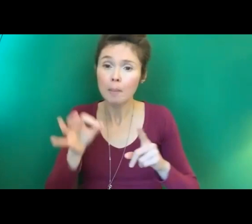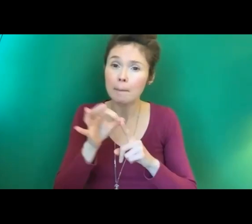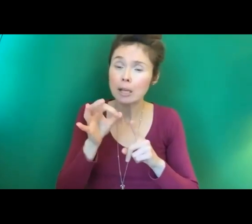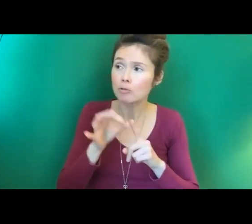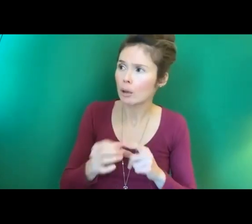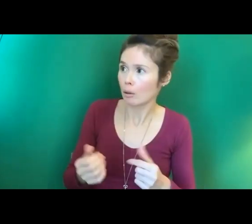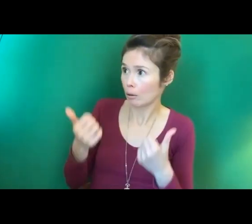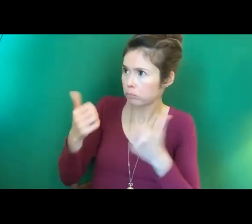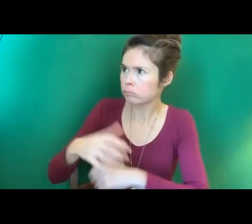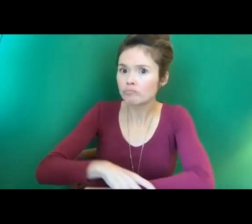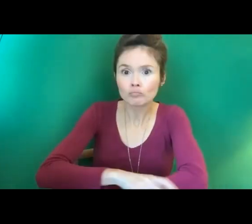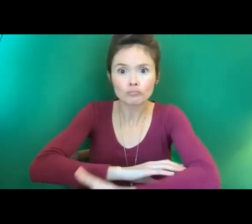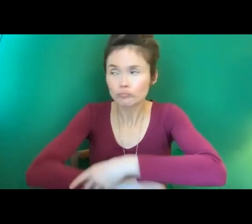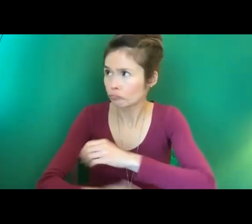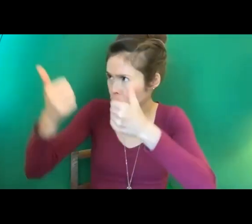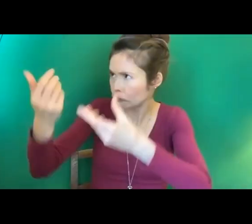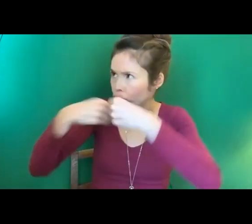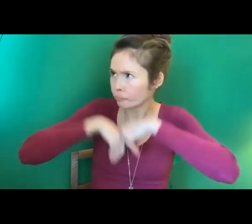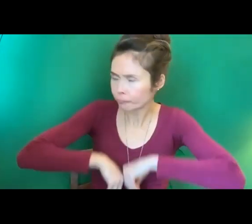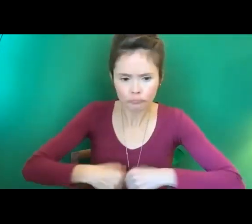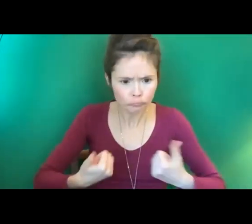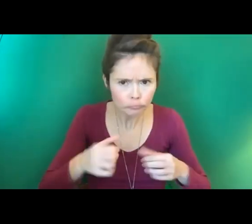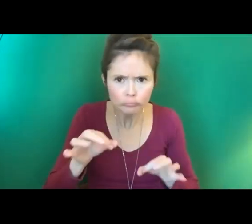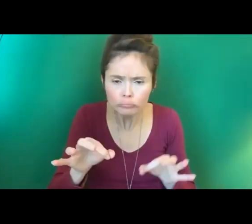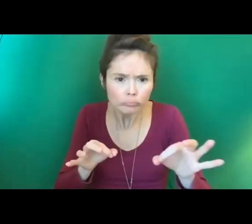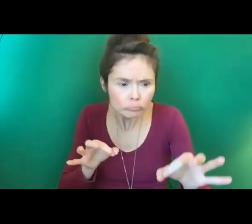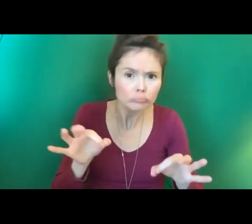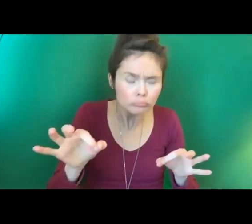on. He did it a lot of the time.